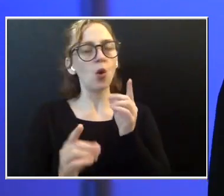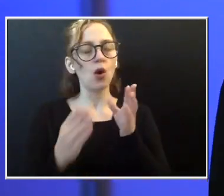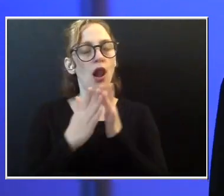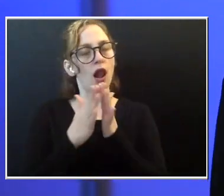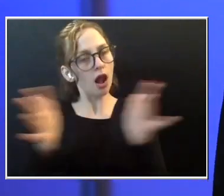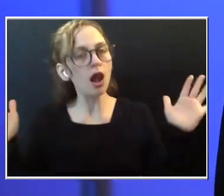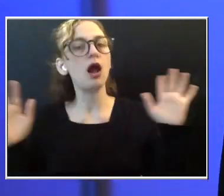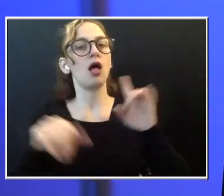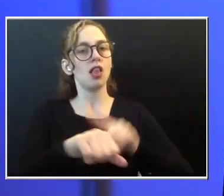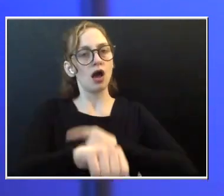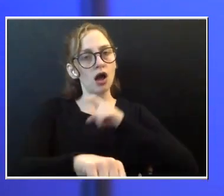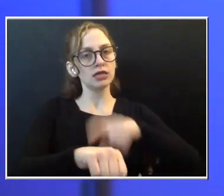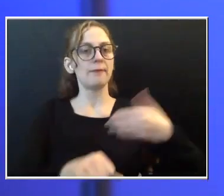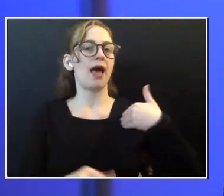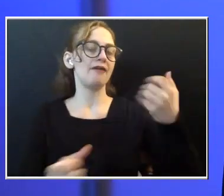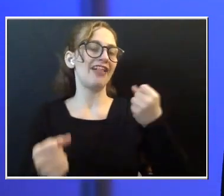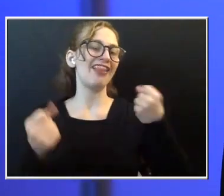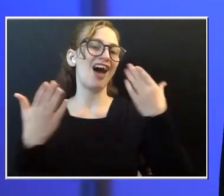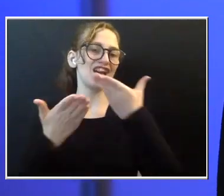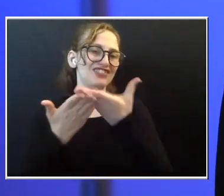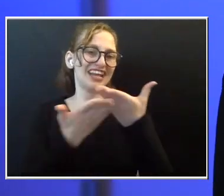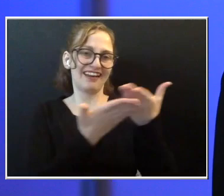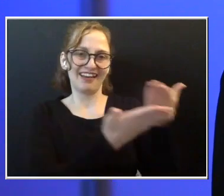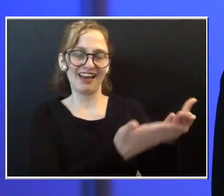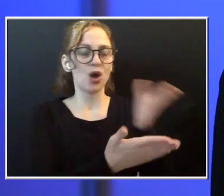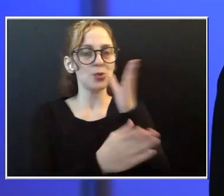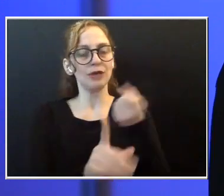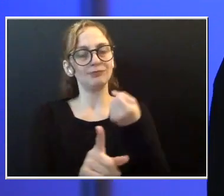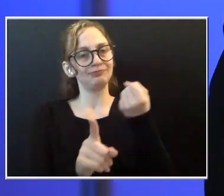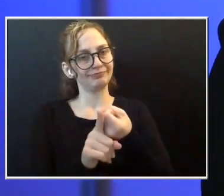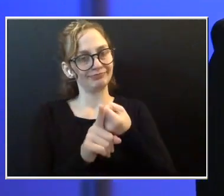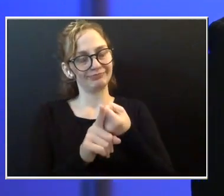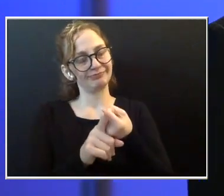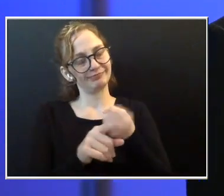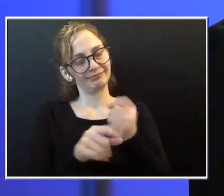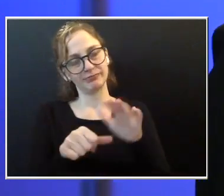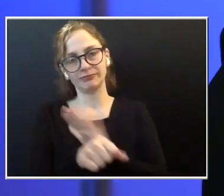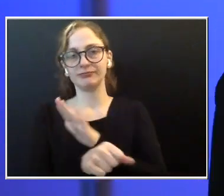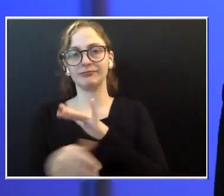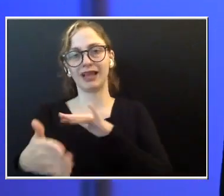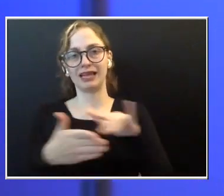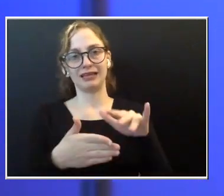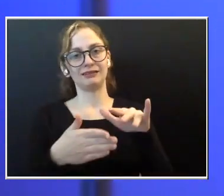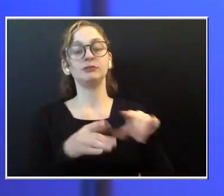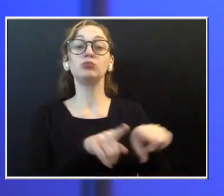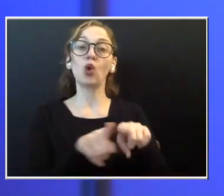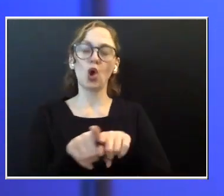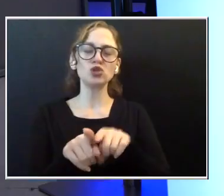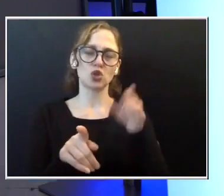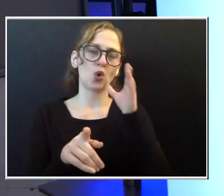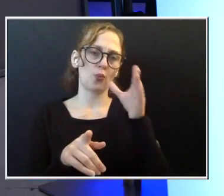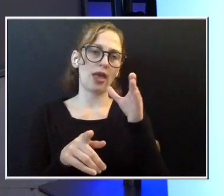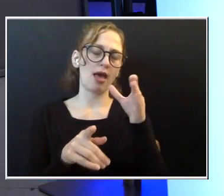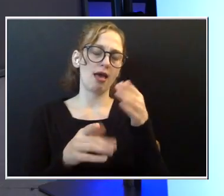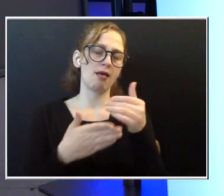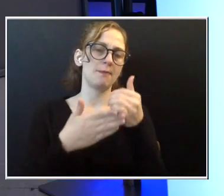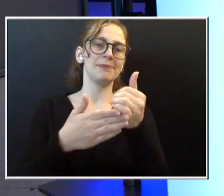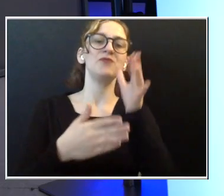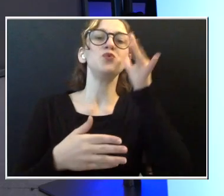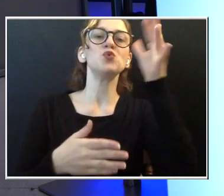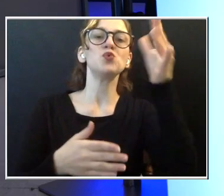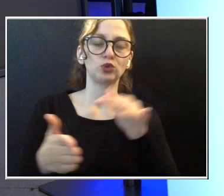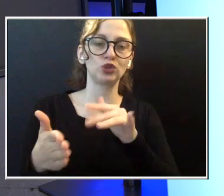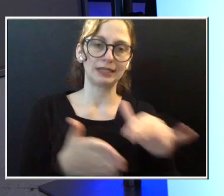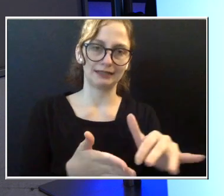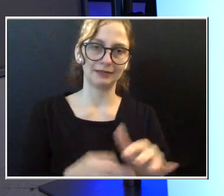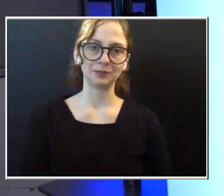time is what will benefit this entire study, but also for studies in the future. So, Dr. Salate, we have those 4